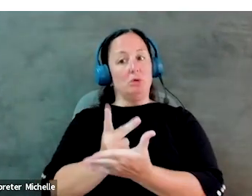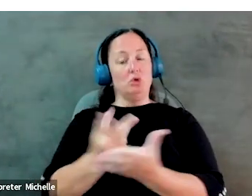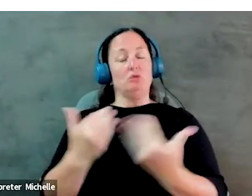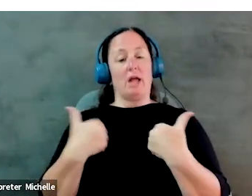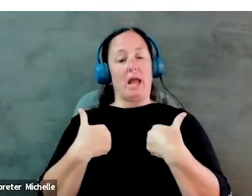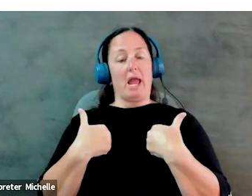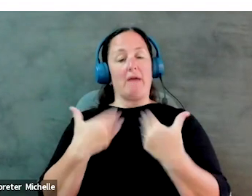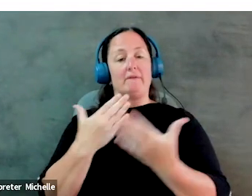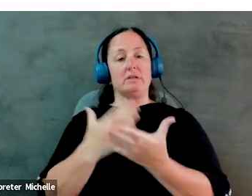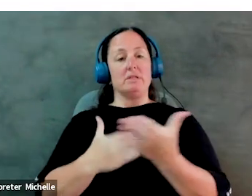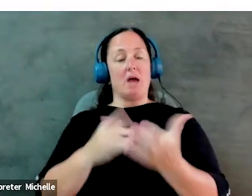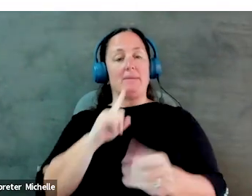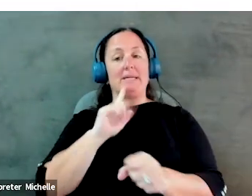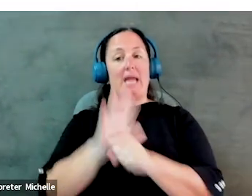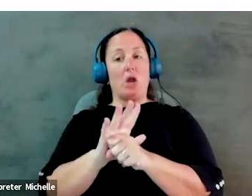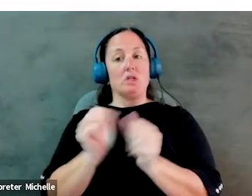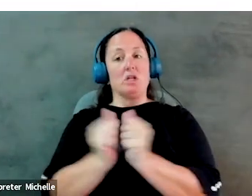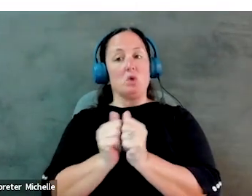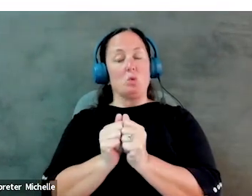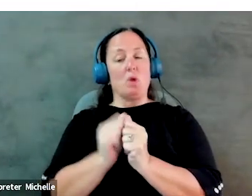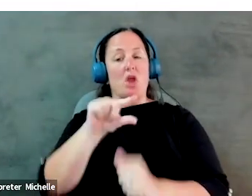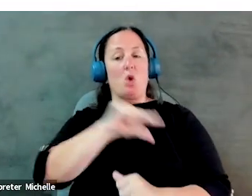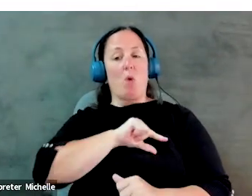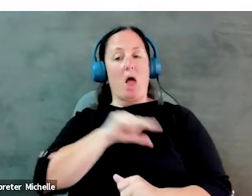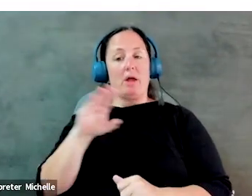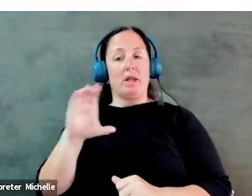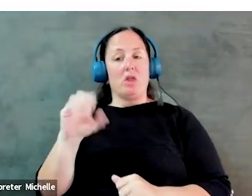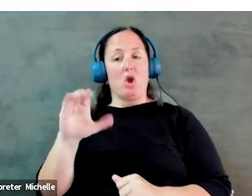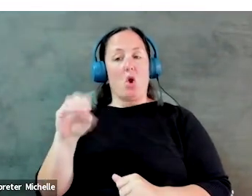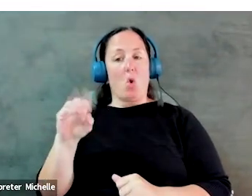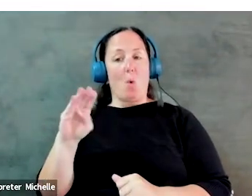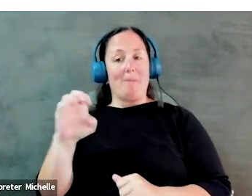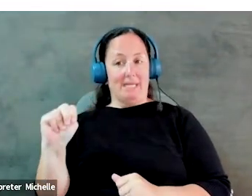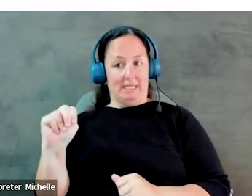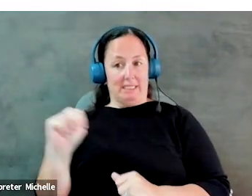some warranty or guarantee about the quality of the bean, of the cocoa bean.